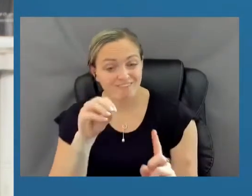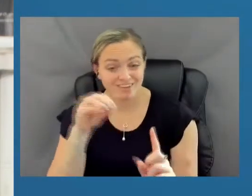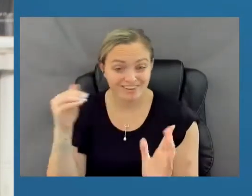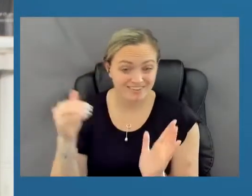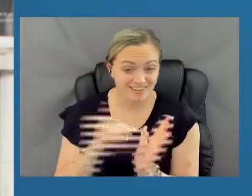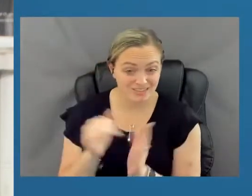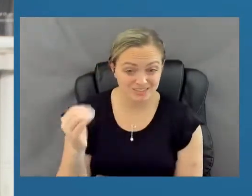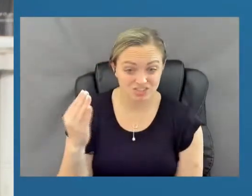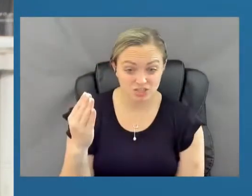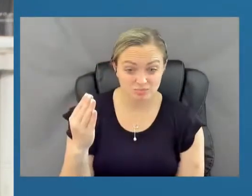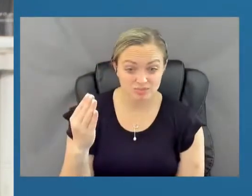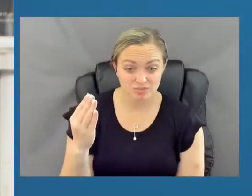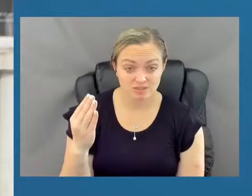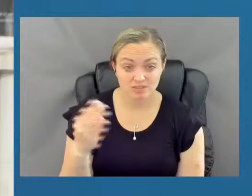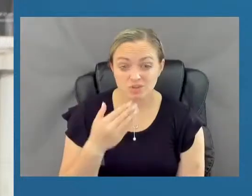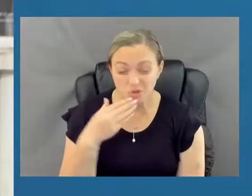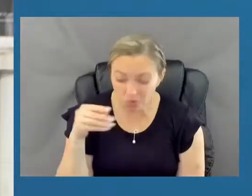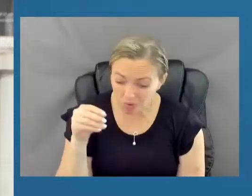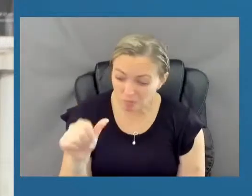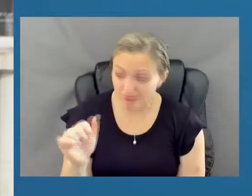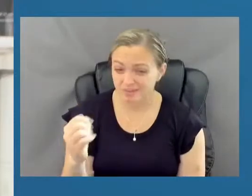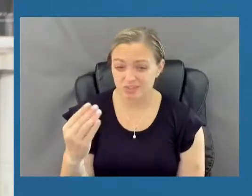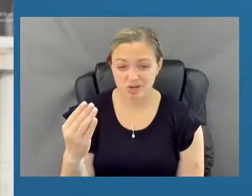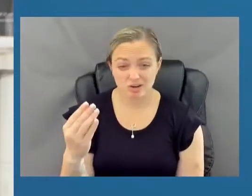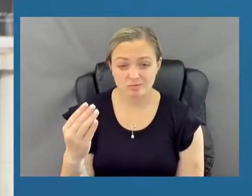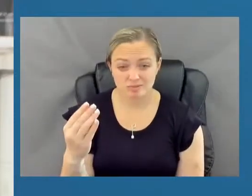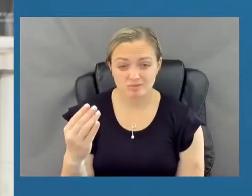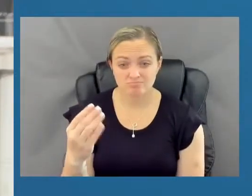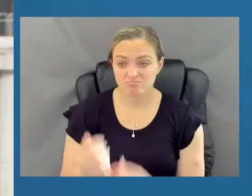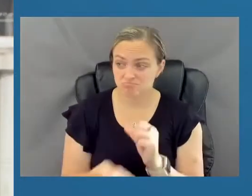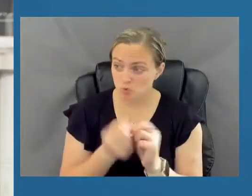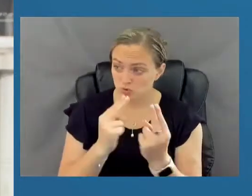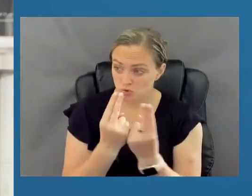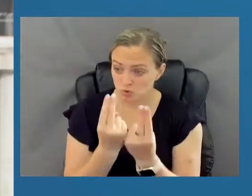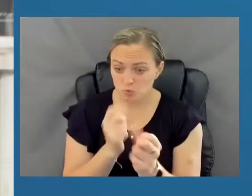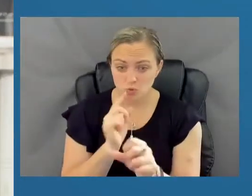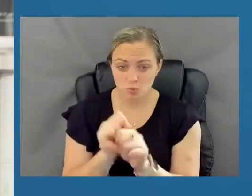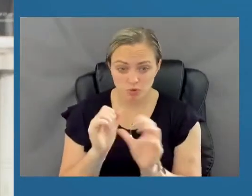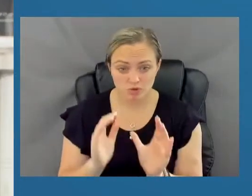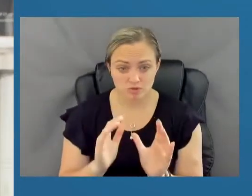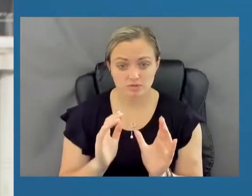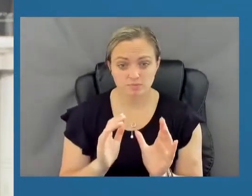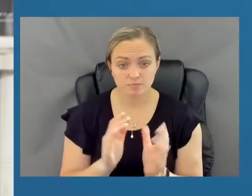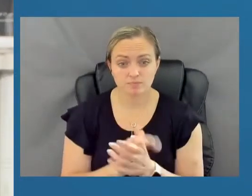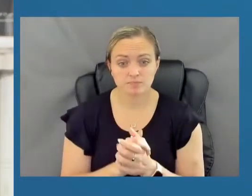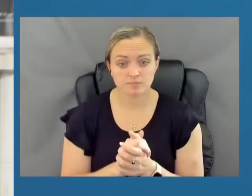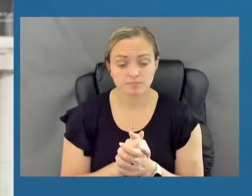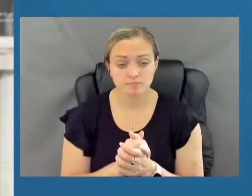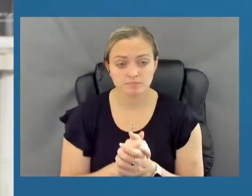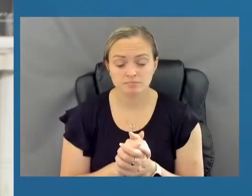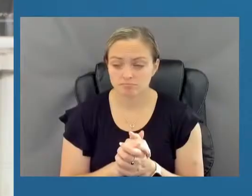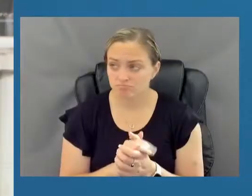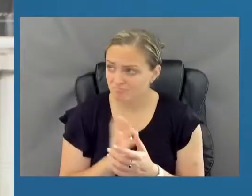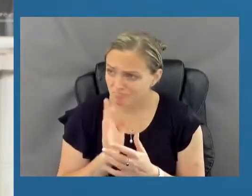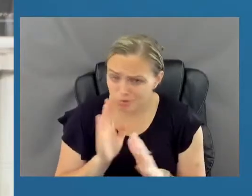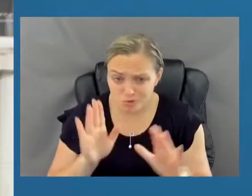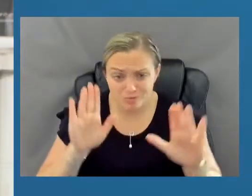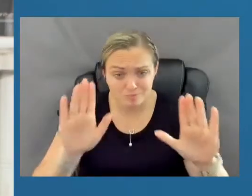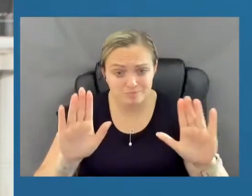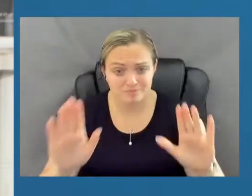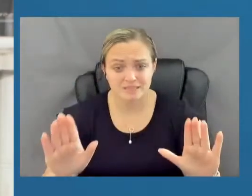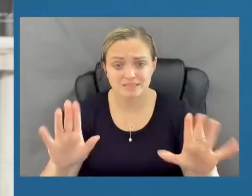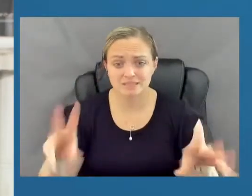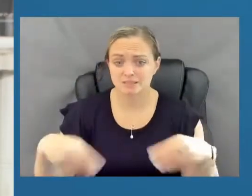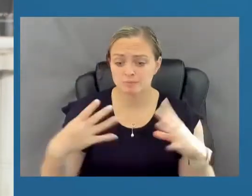jobs, good-paying jobs, the vast majority union workers. It's going to be extraordinary. The supply